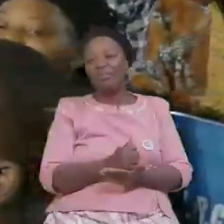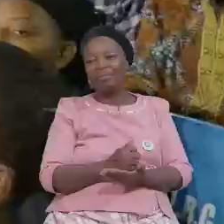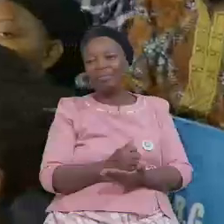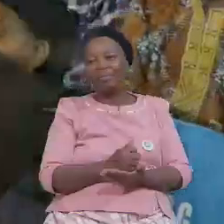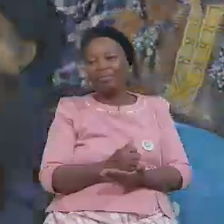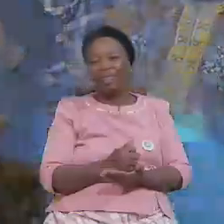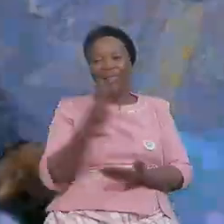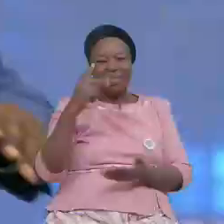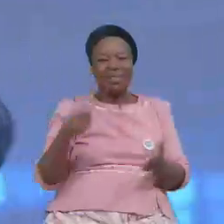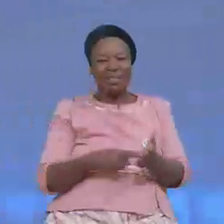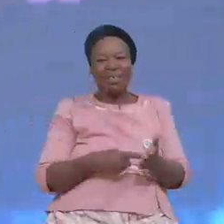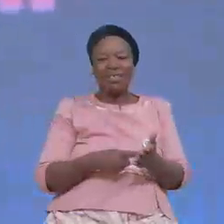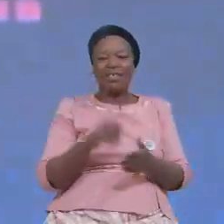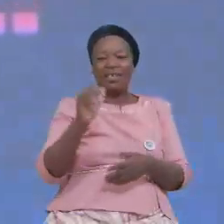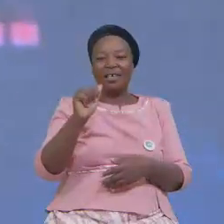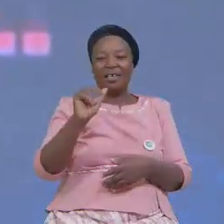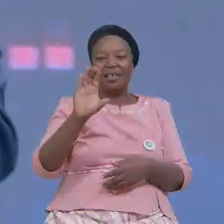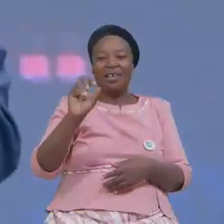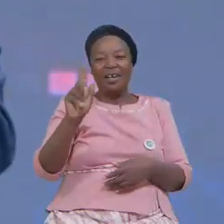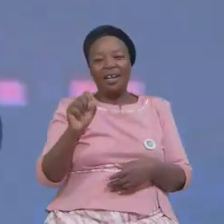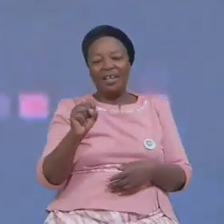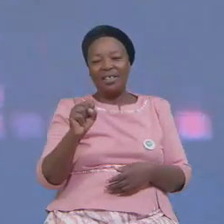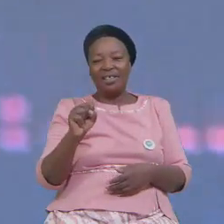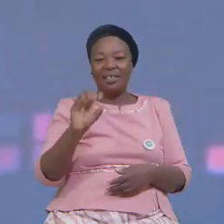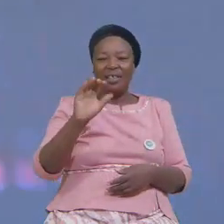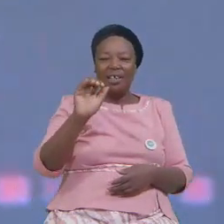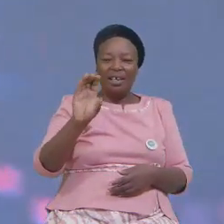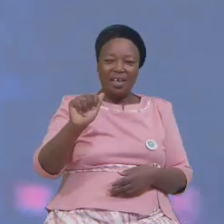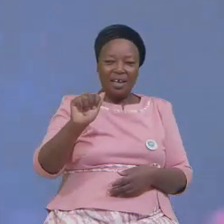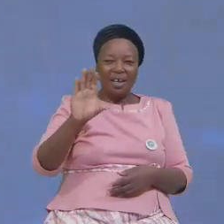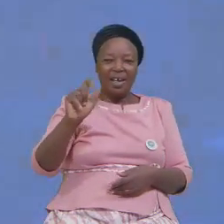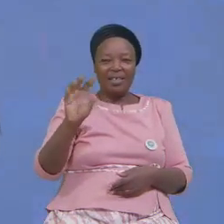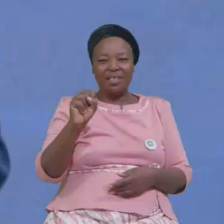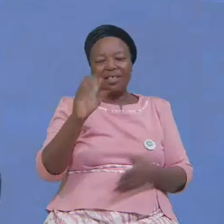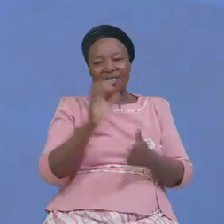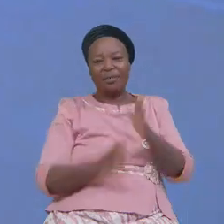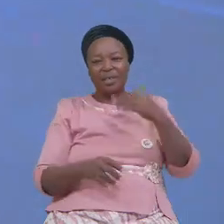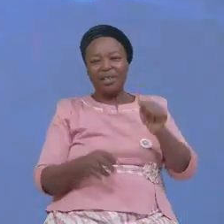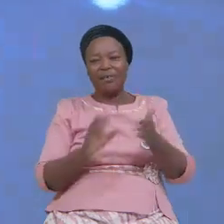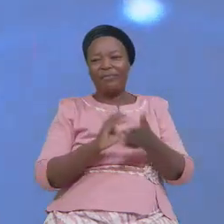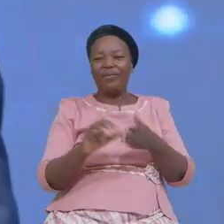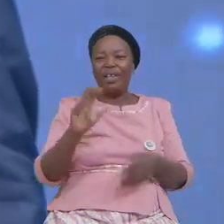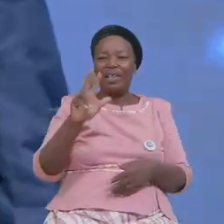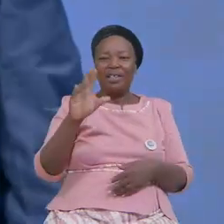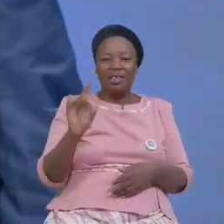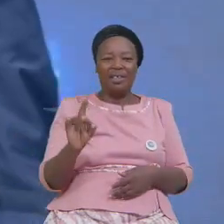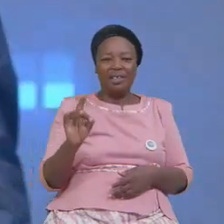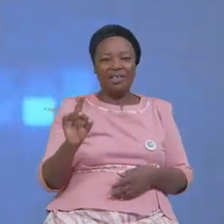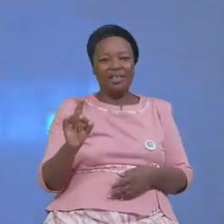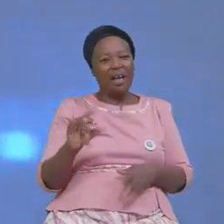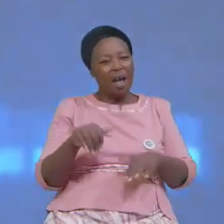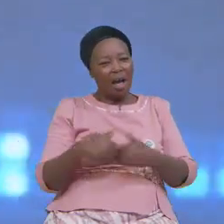Acts chapter 10, I'm reading from verse 38. Acts chapter 10, verse 38, how